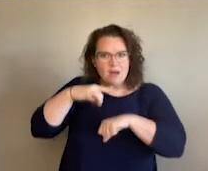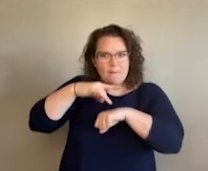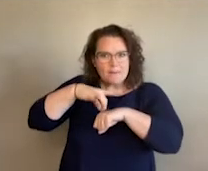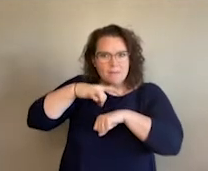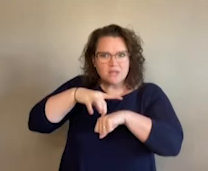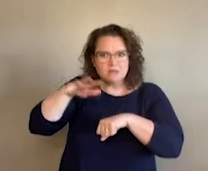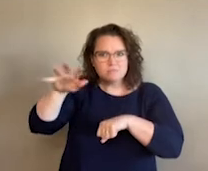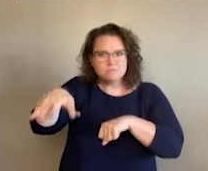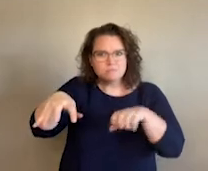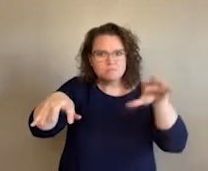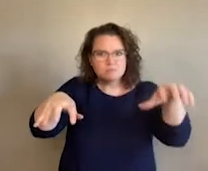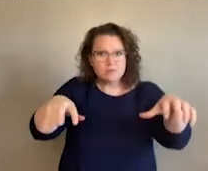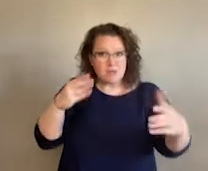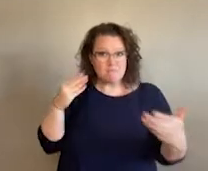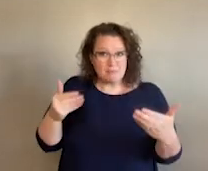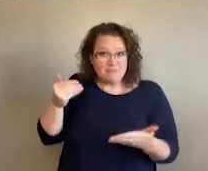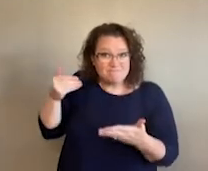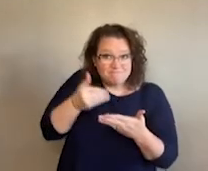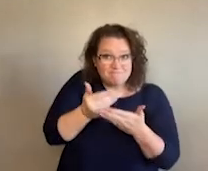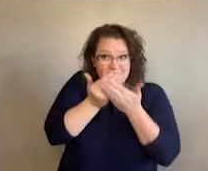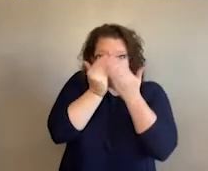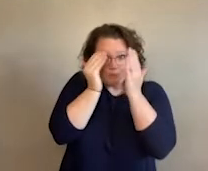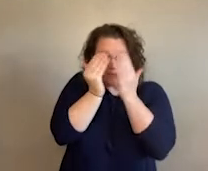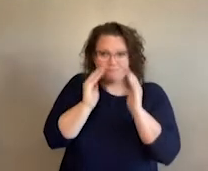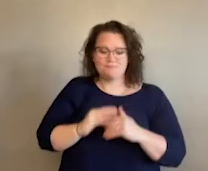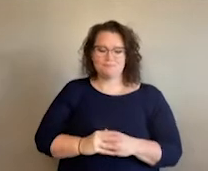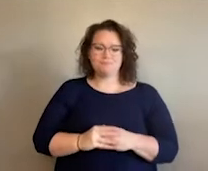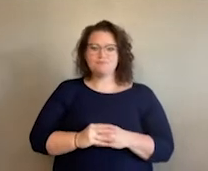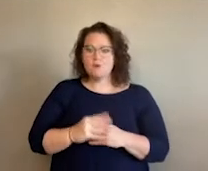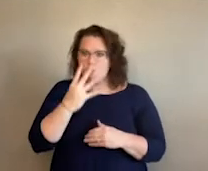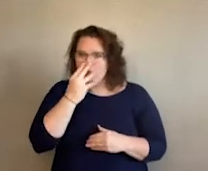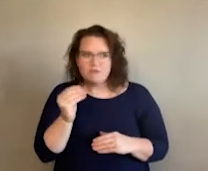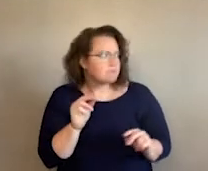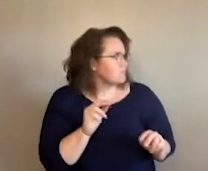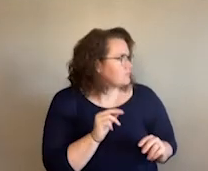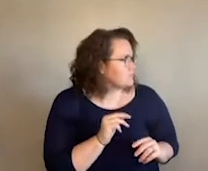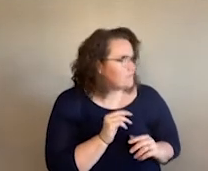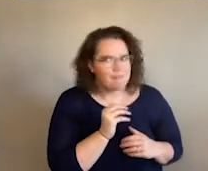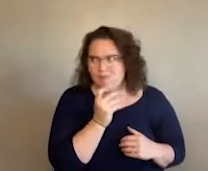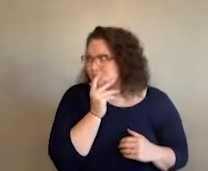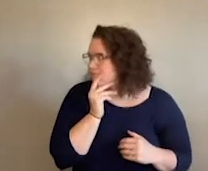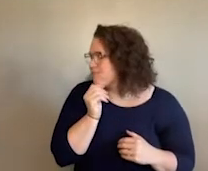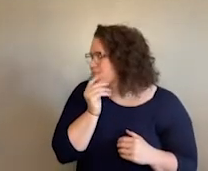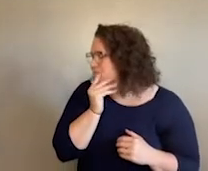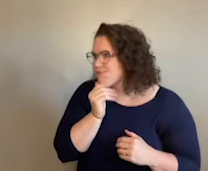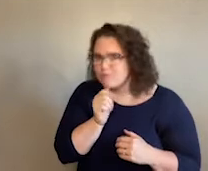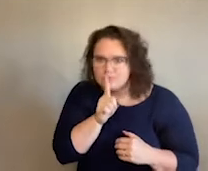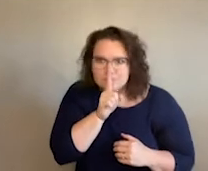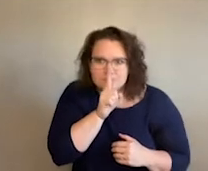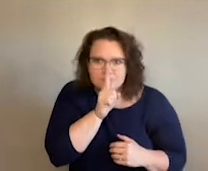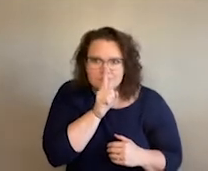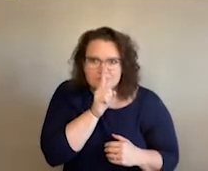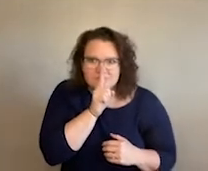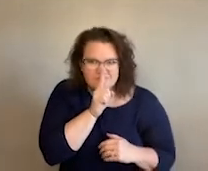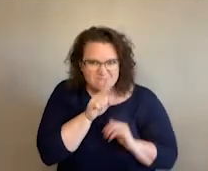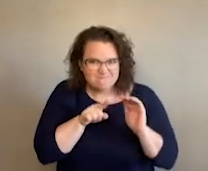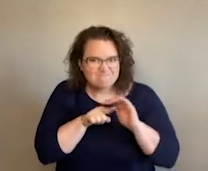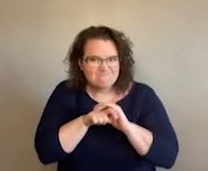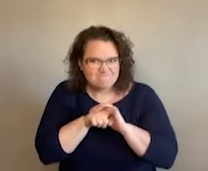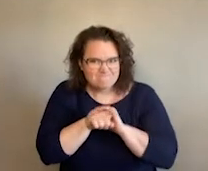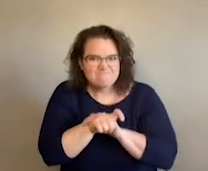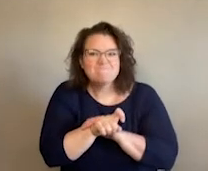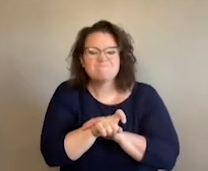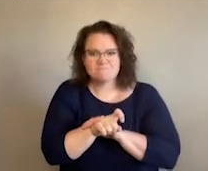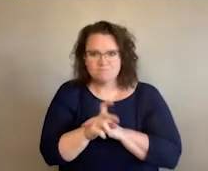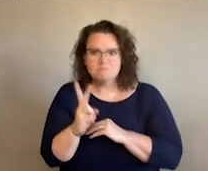close to Halloween. He stopped and looked all about him, for he did not want anyone to watch him. Very sneaky.